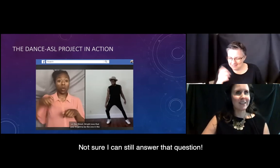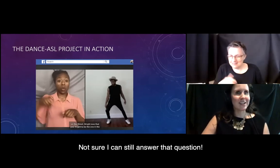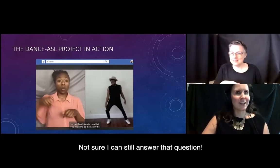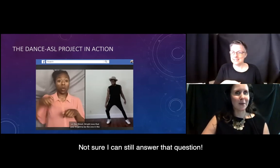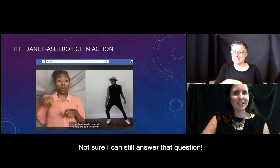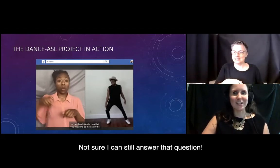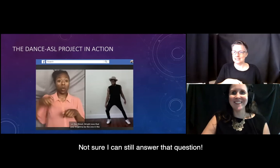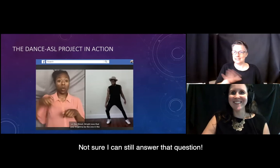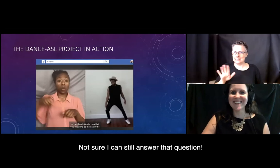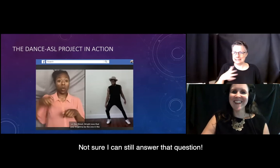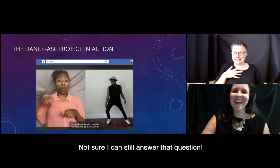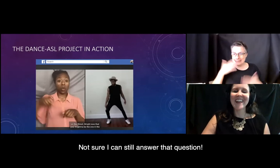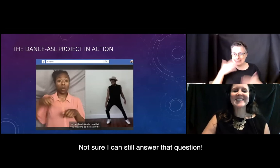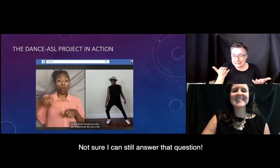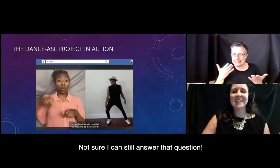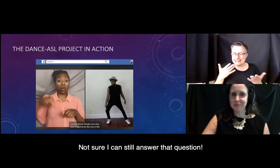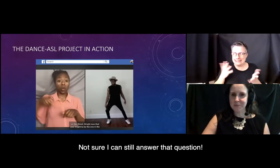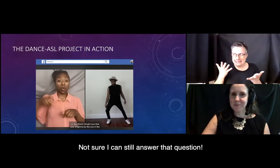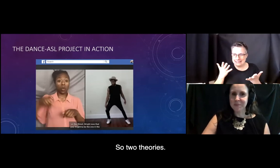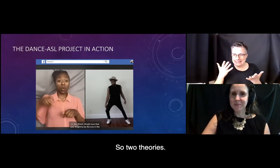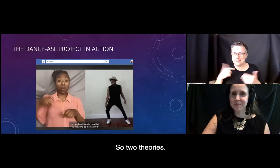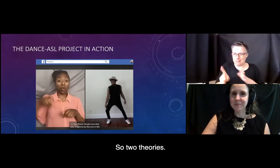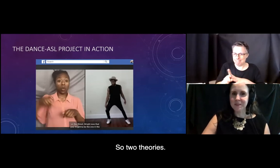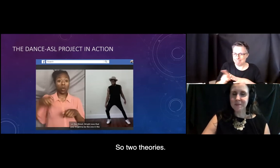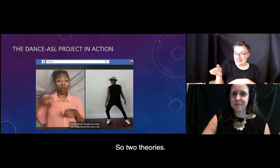can still answer that question. So,